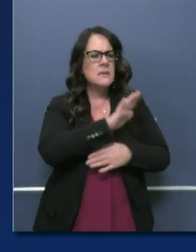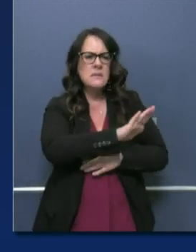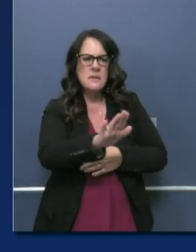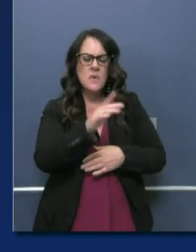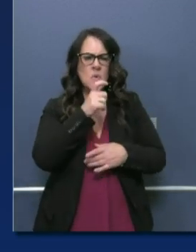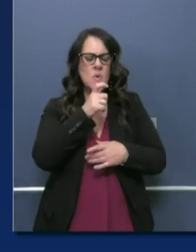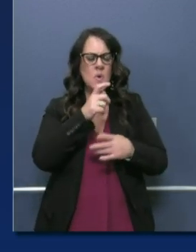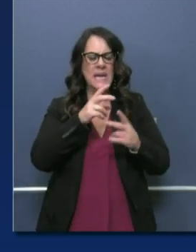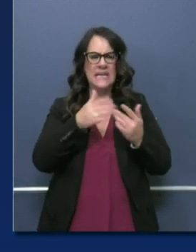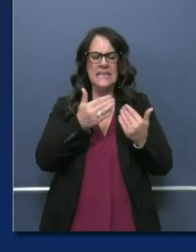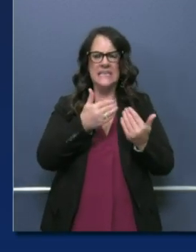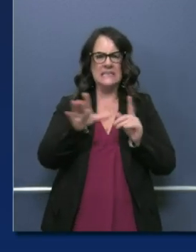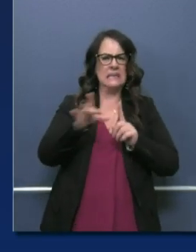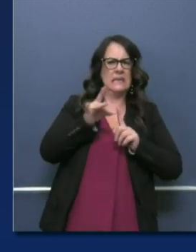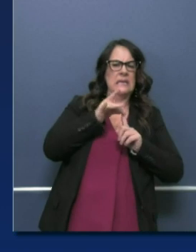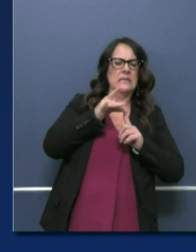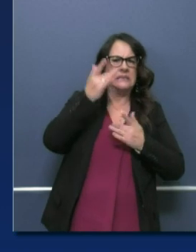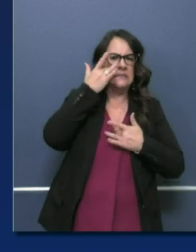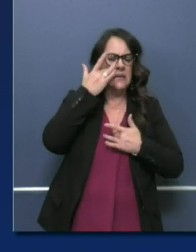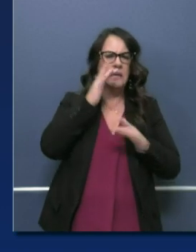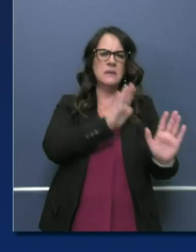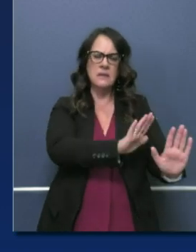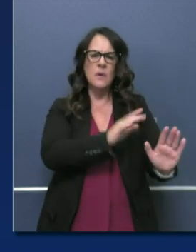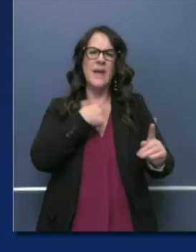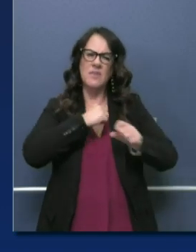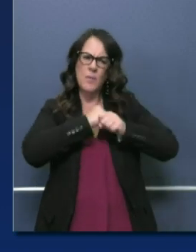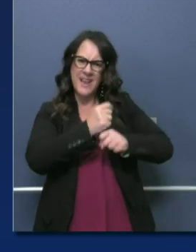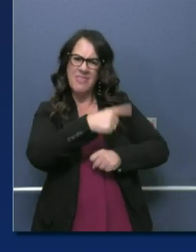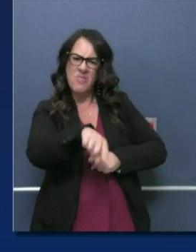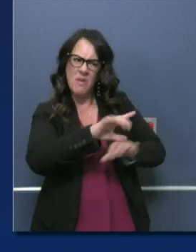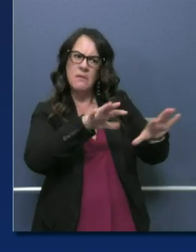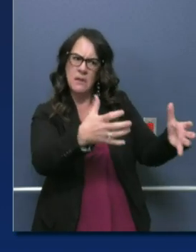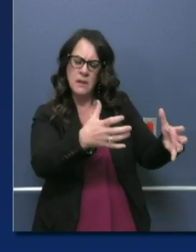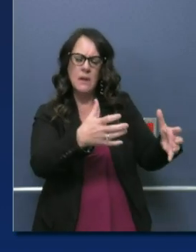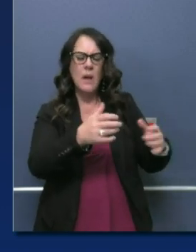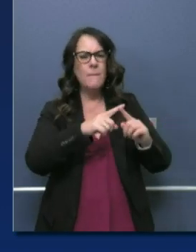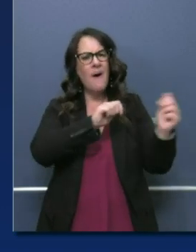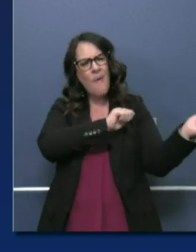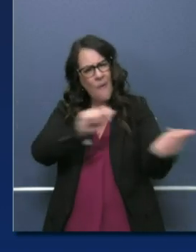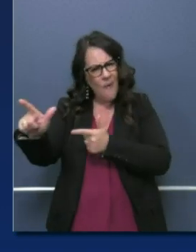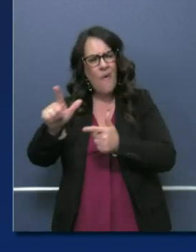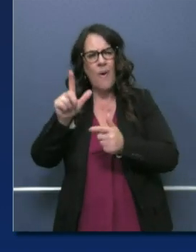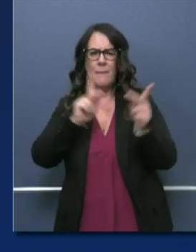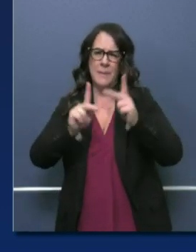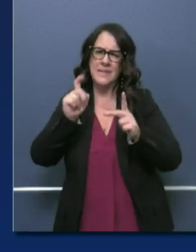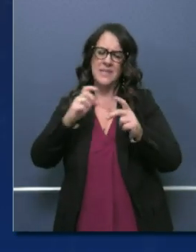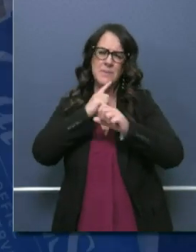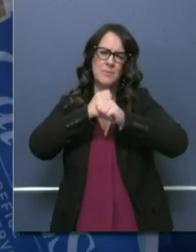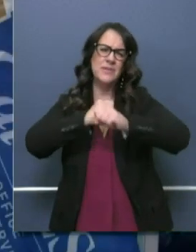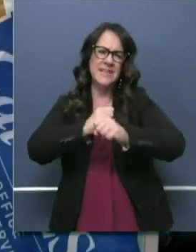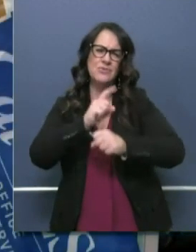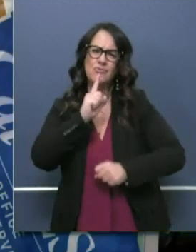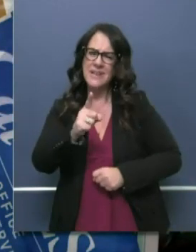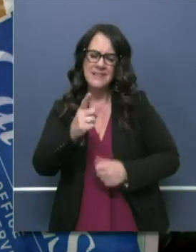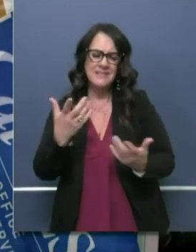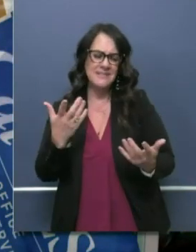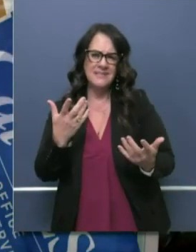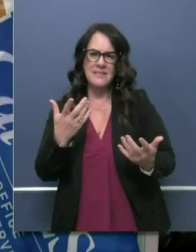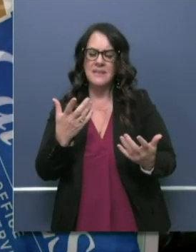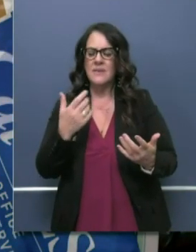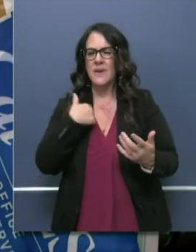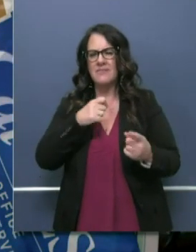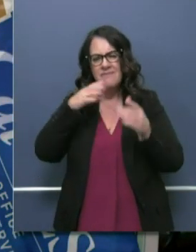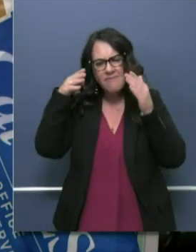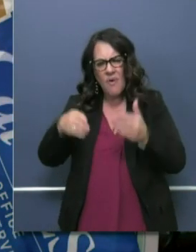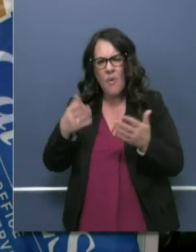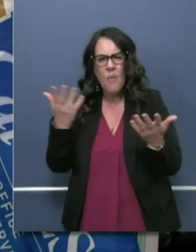the capacity to make sure that we're continuing to protect the health and well-being of all Californians. And then ultimately, we are focused also on